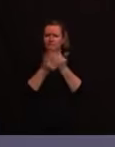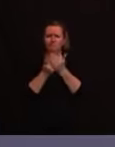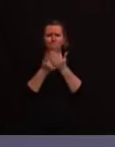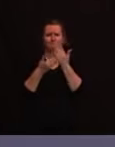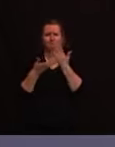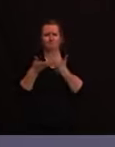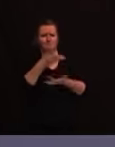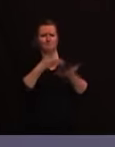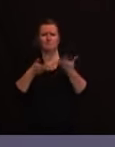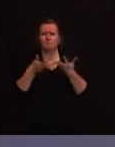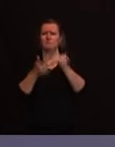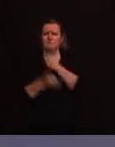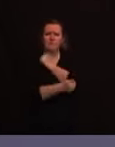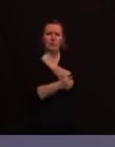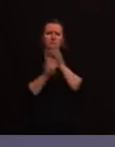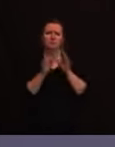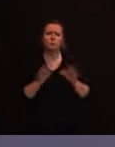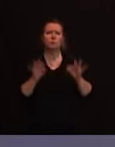gathering